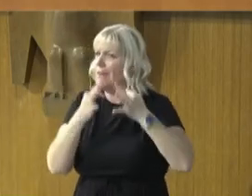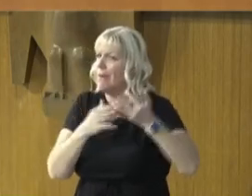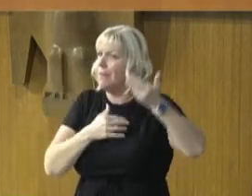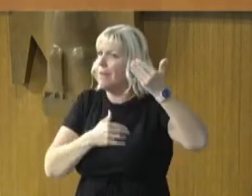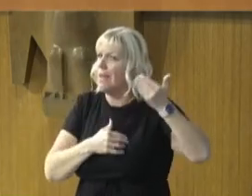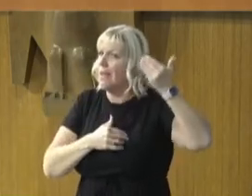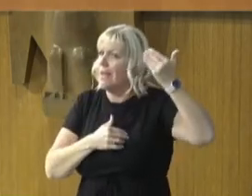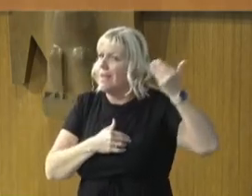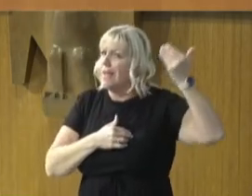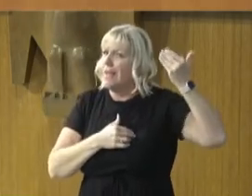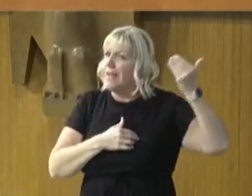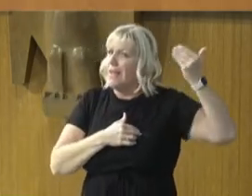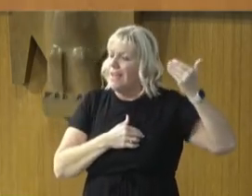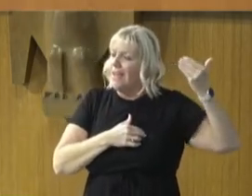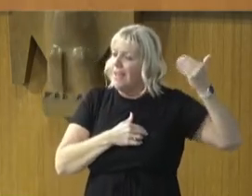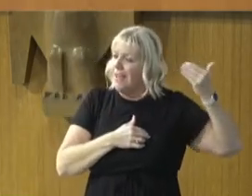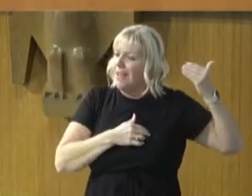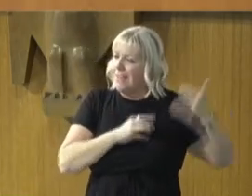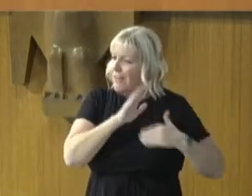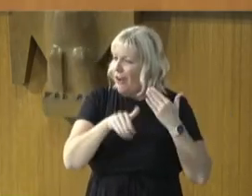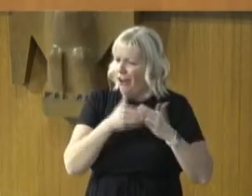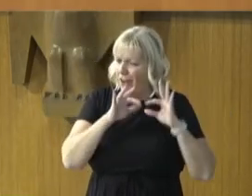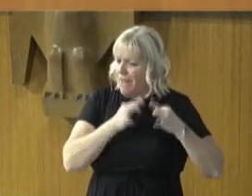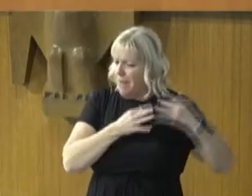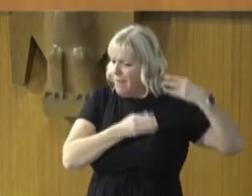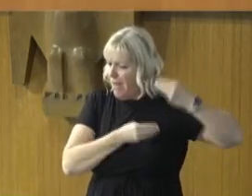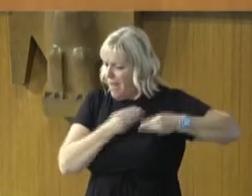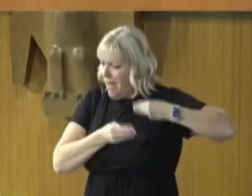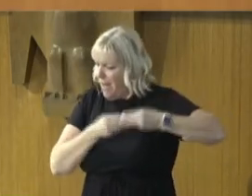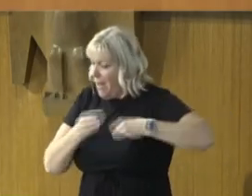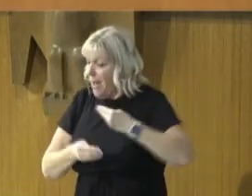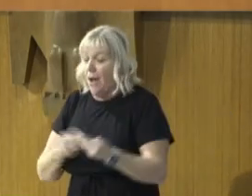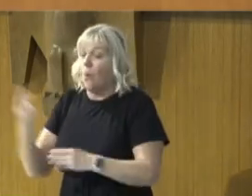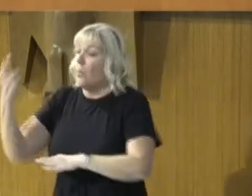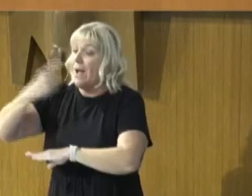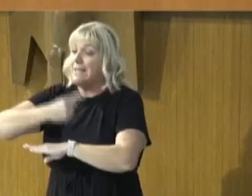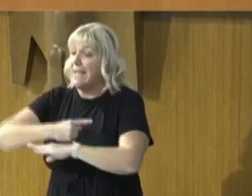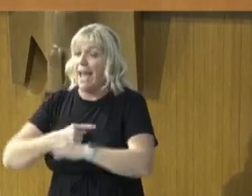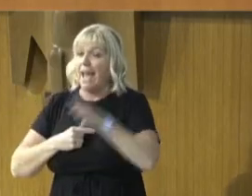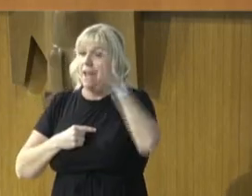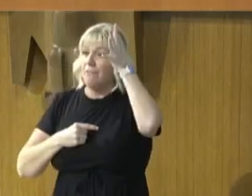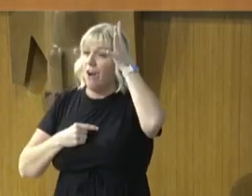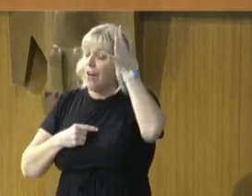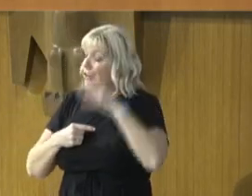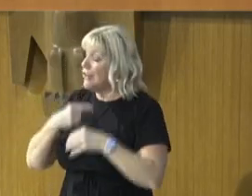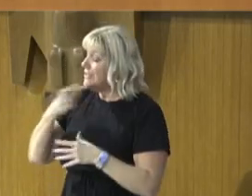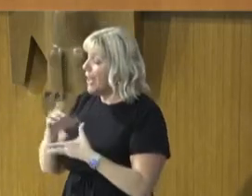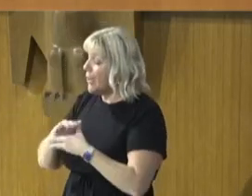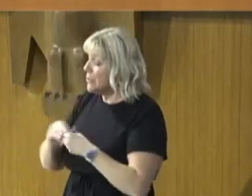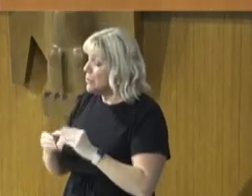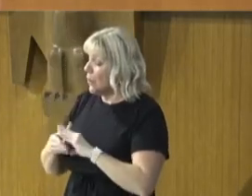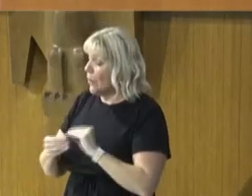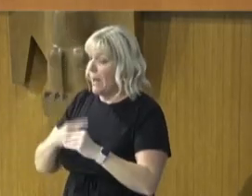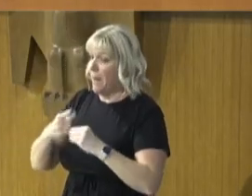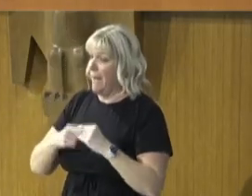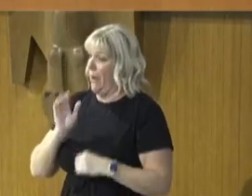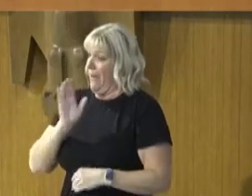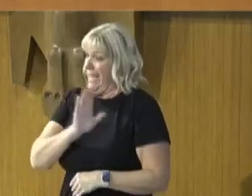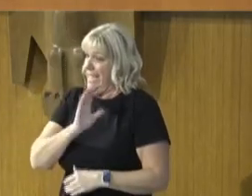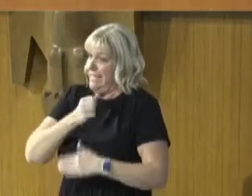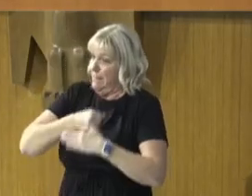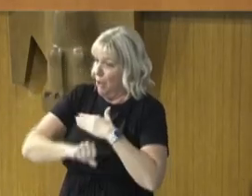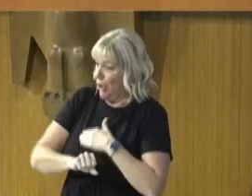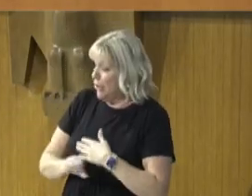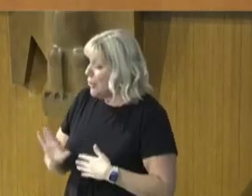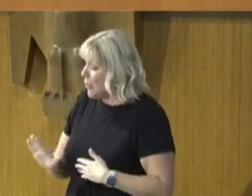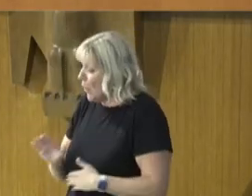and Jacob and Rachel. And then one day, as her father is telling her about his birth and about her